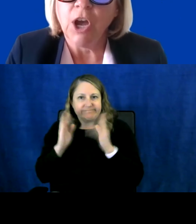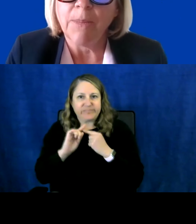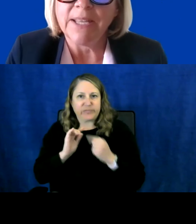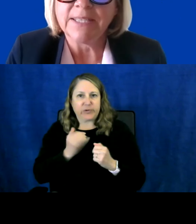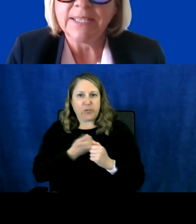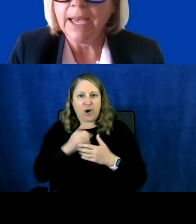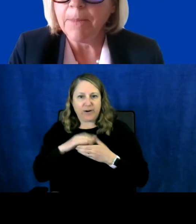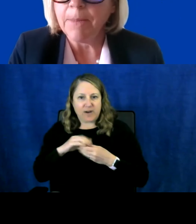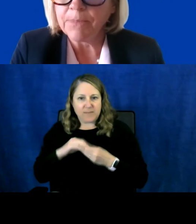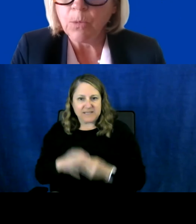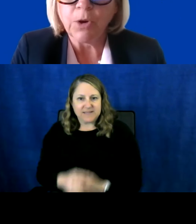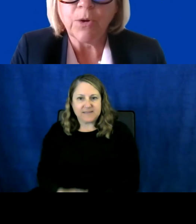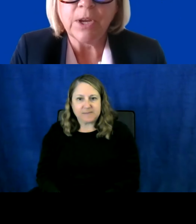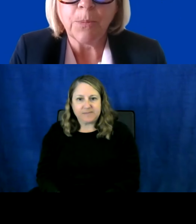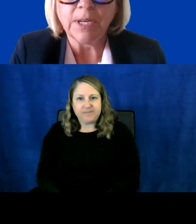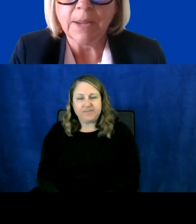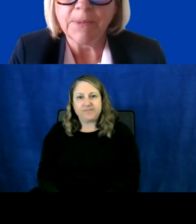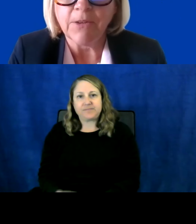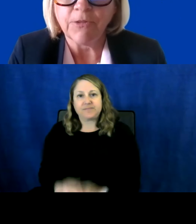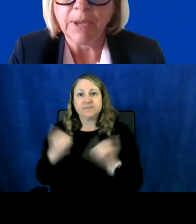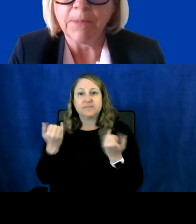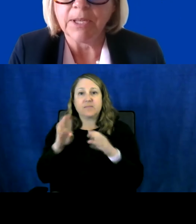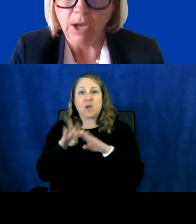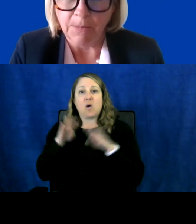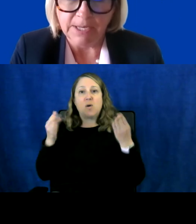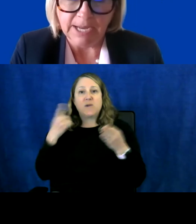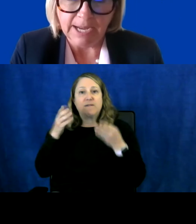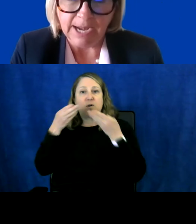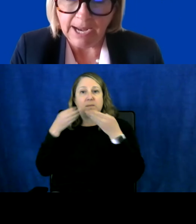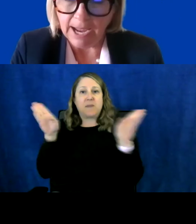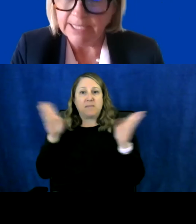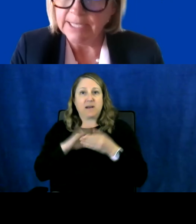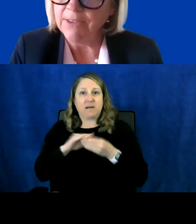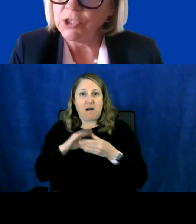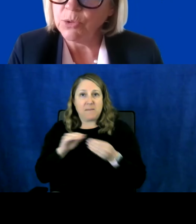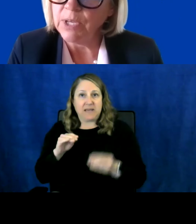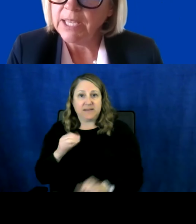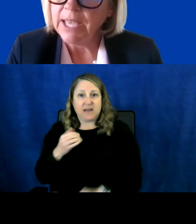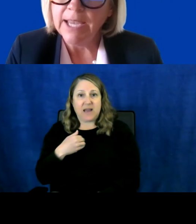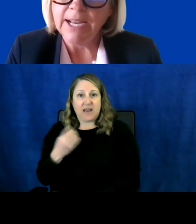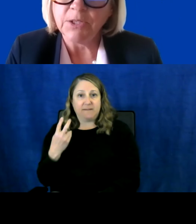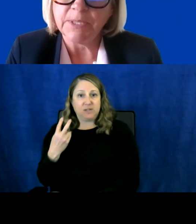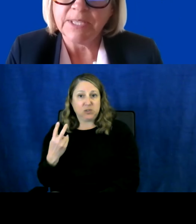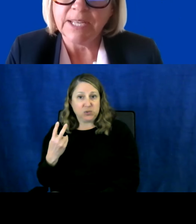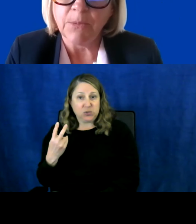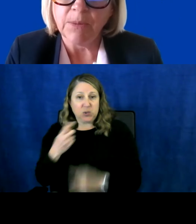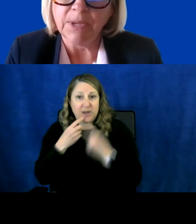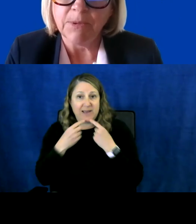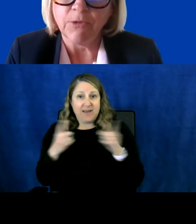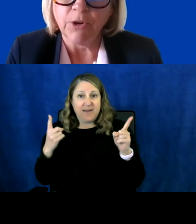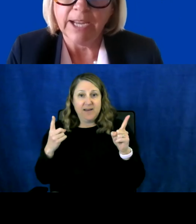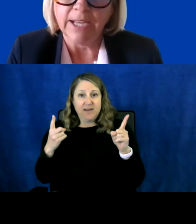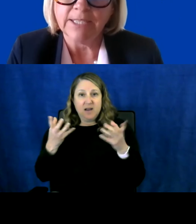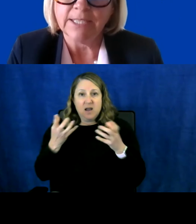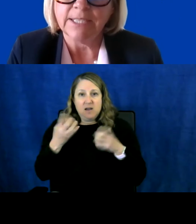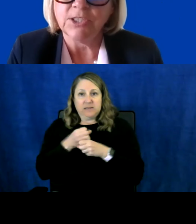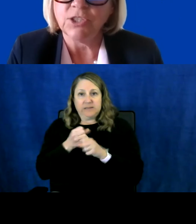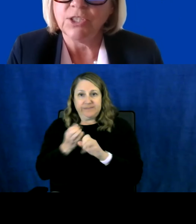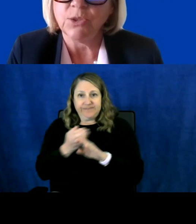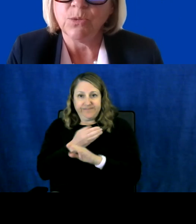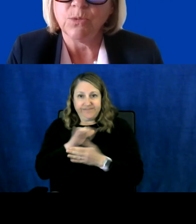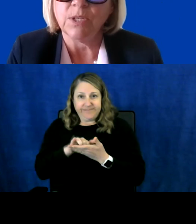for our comments. We're going to open it up now for public comment. And I did have two announcements that I want to make beforehand,